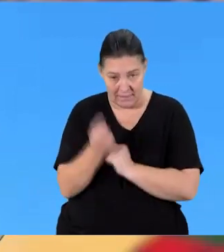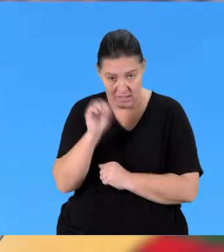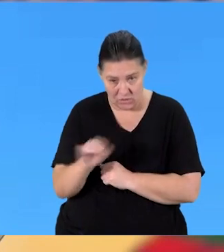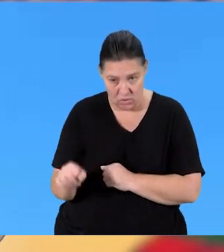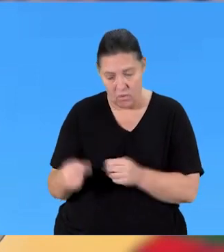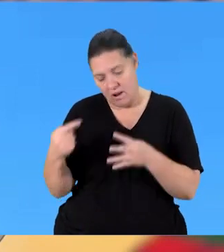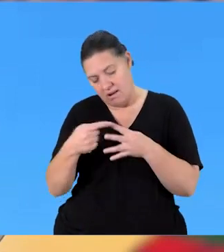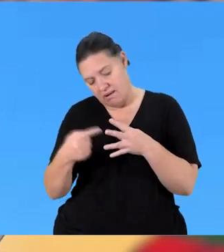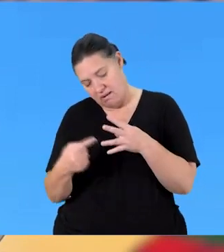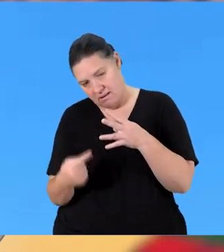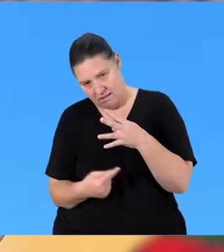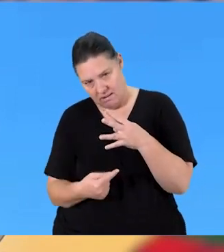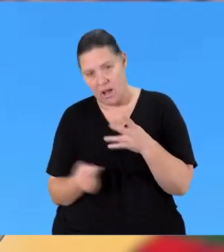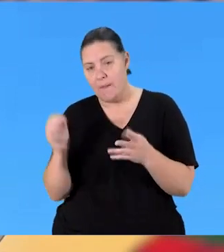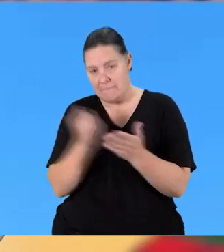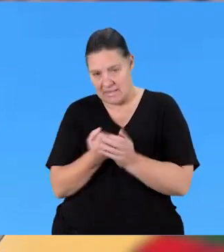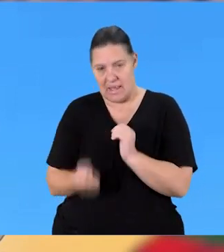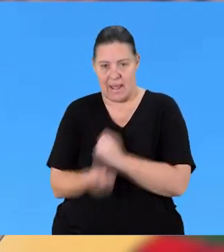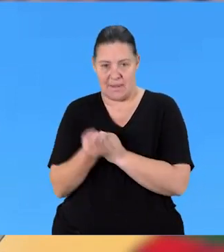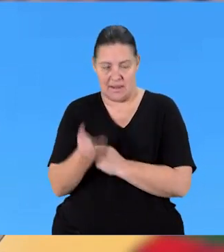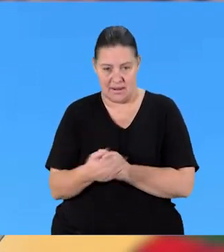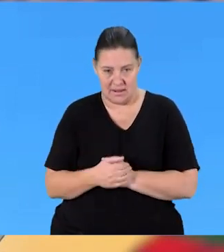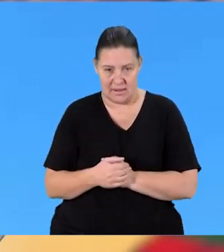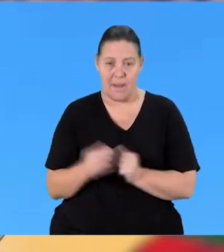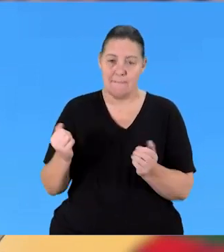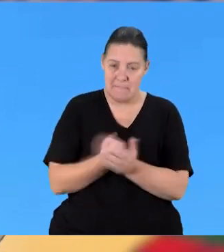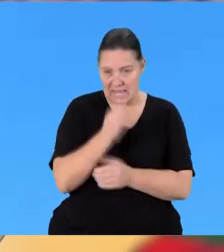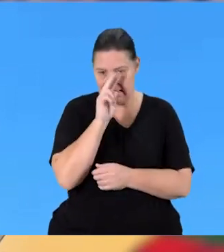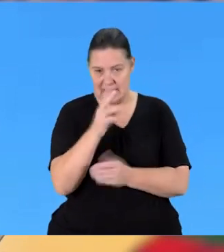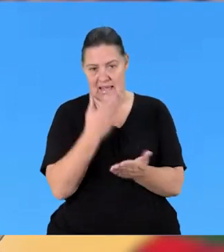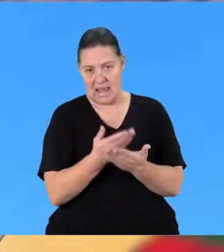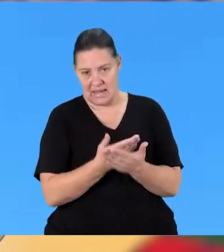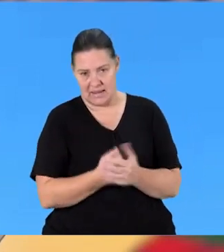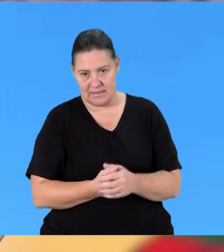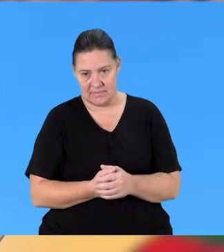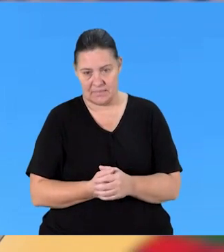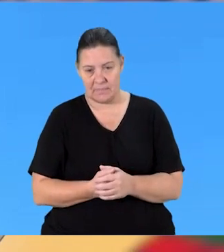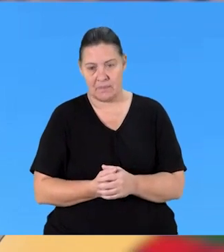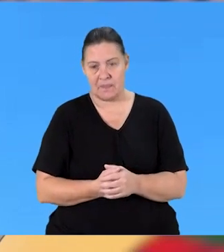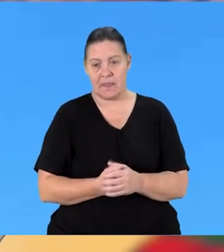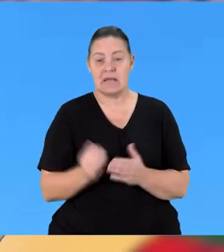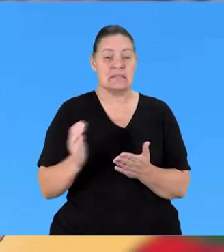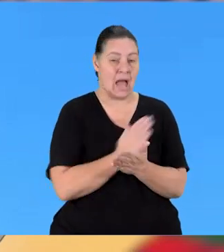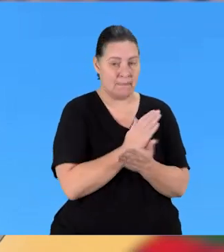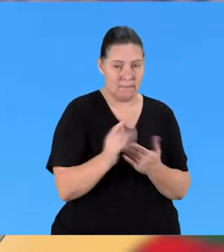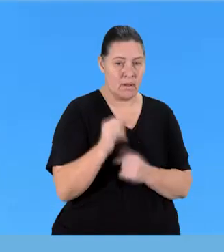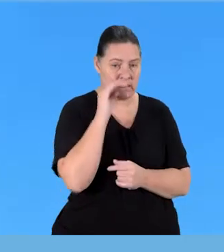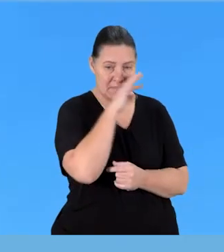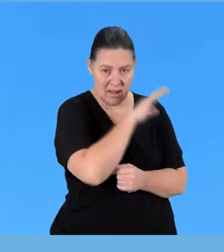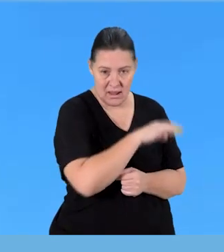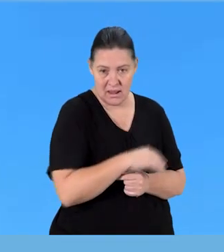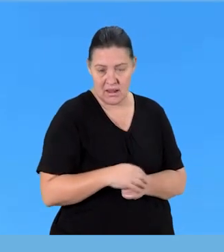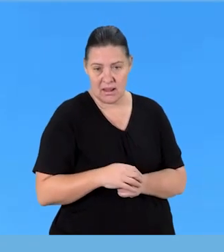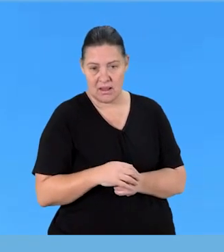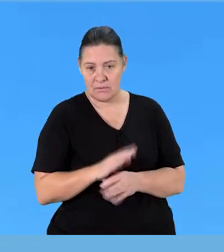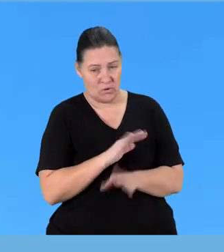taken place, one of these four needs to happen. We need to be able to see it with our senses. Sometimes you can